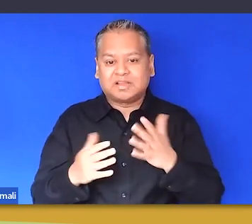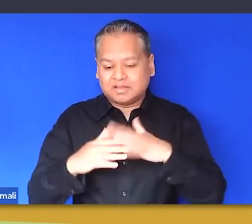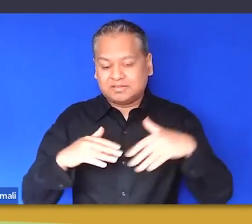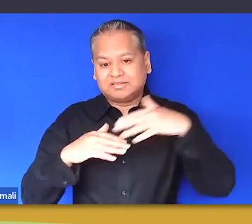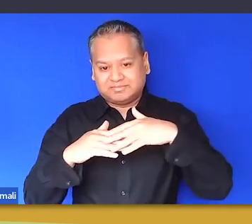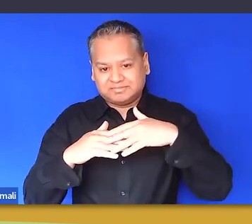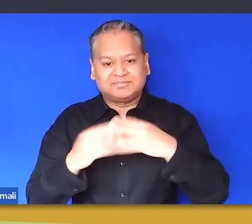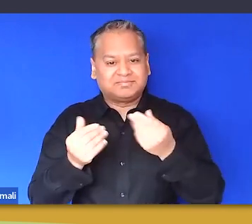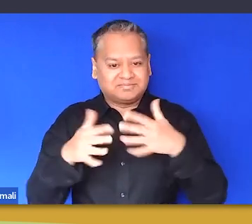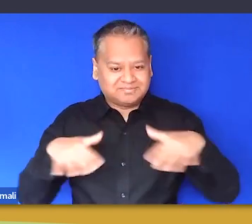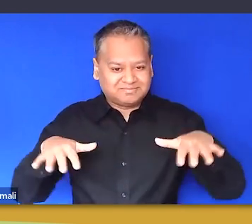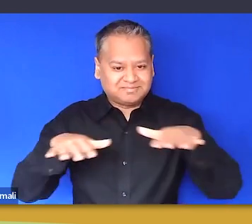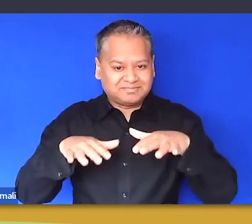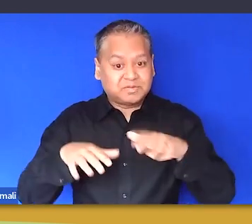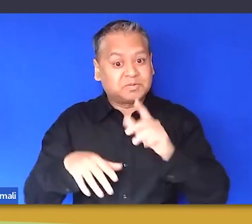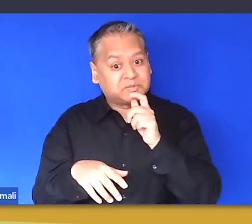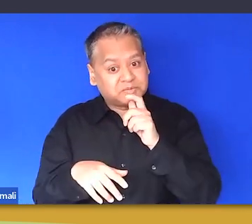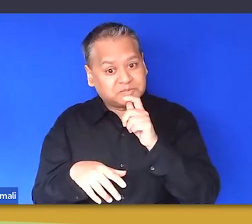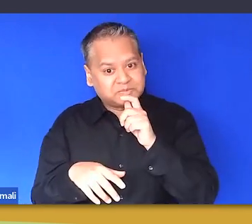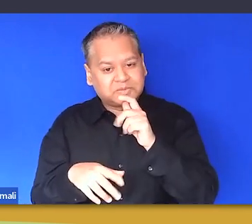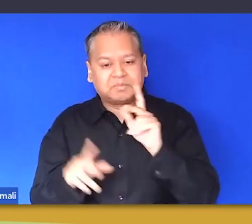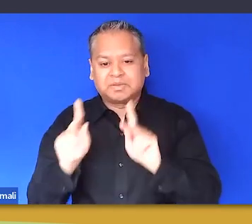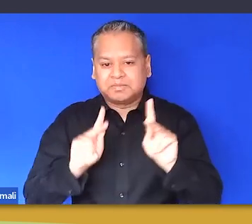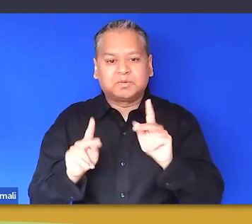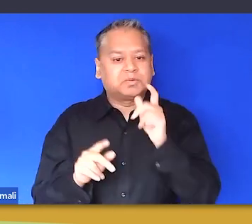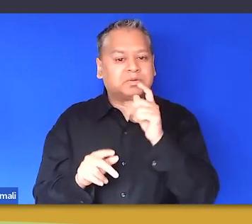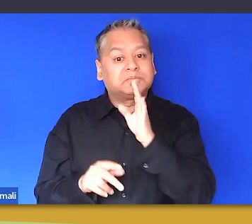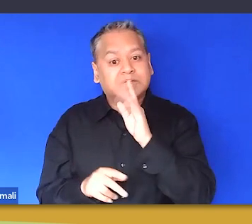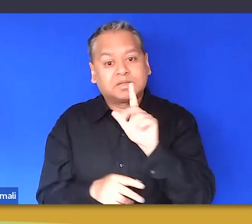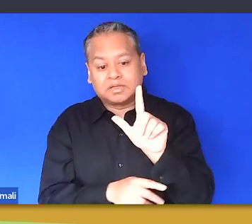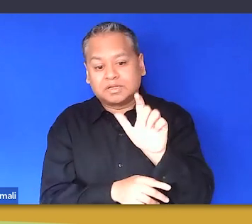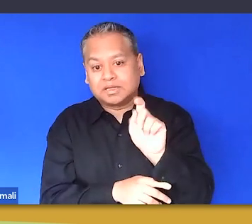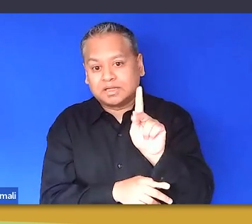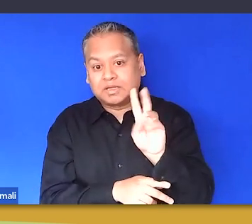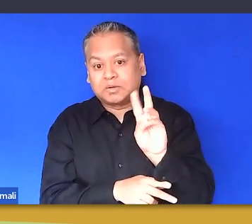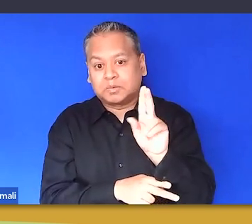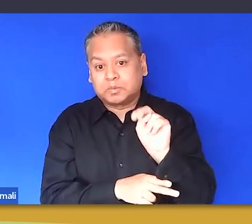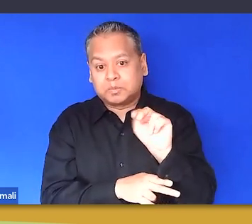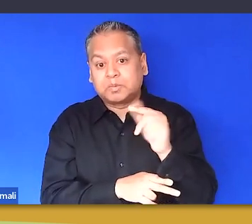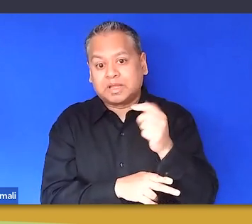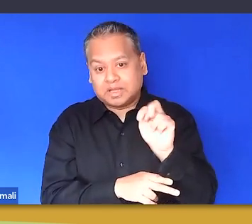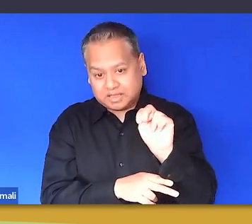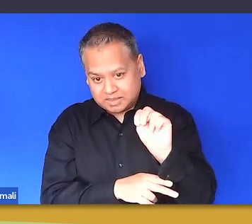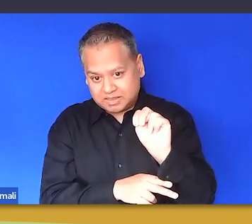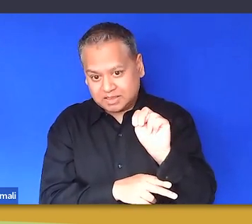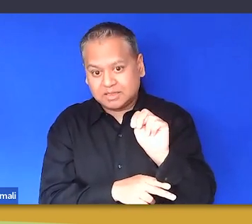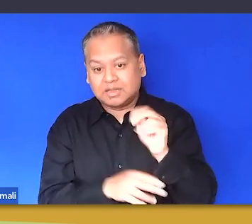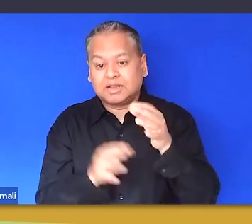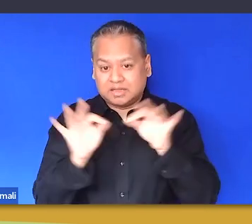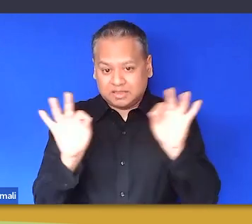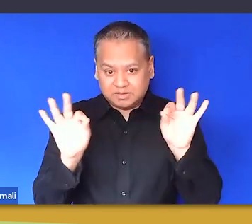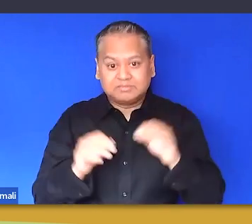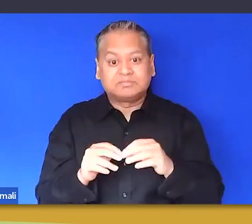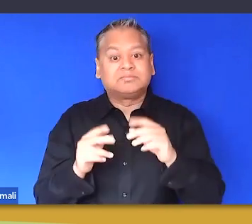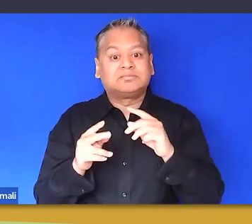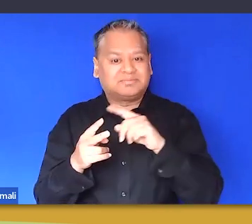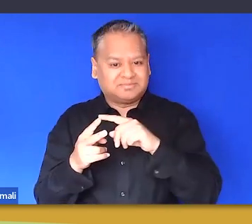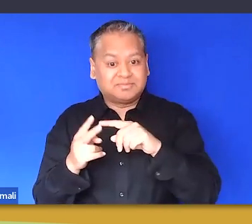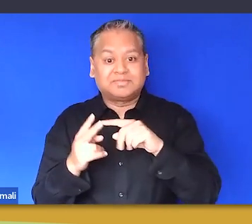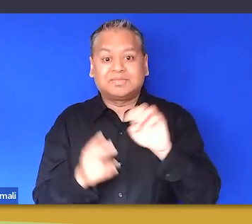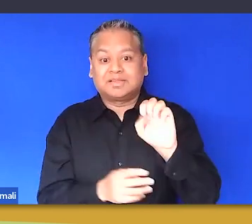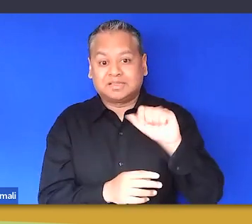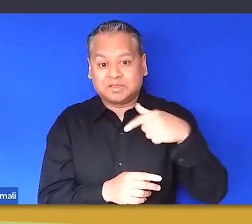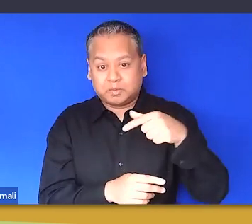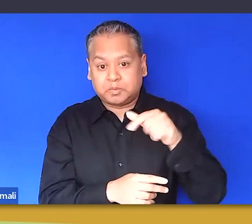of the Lekwungen-speaking peoples of the Esquimalt and Songhees First Nations. We are grateful for the history, traditions,